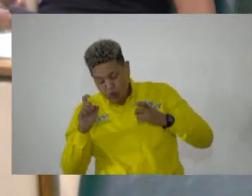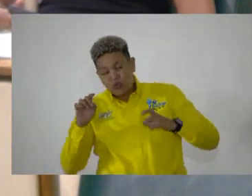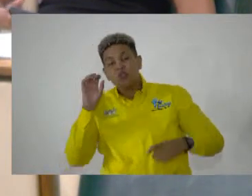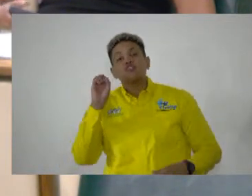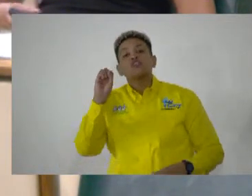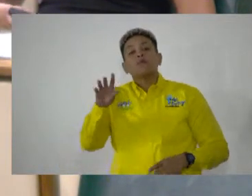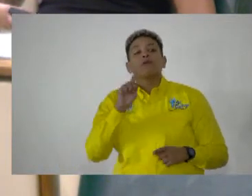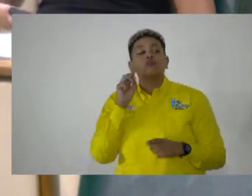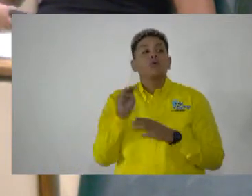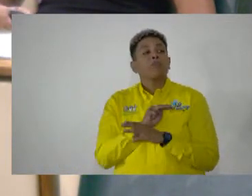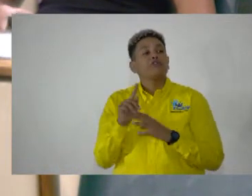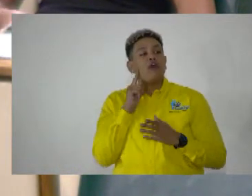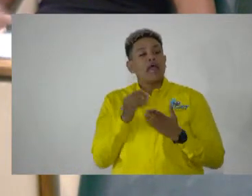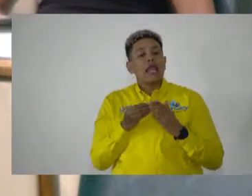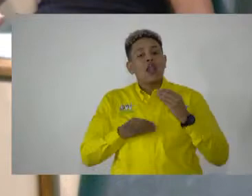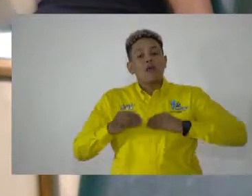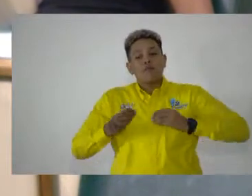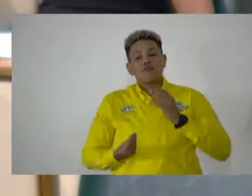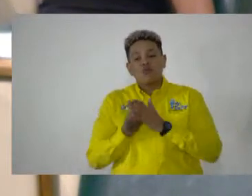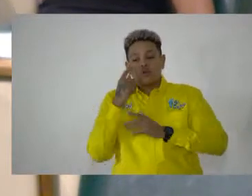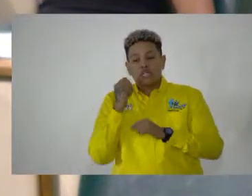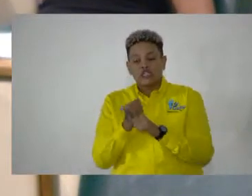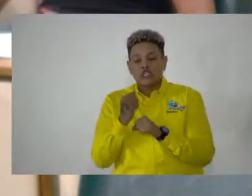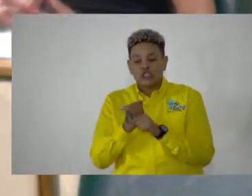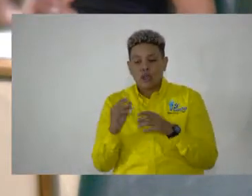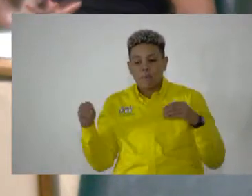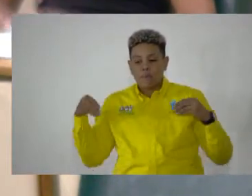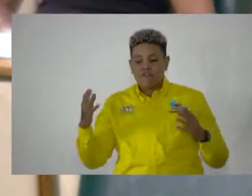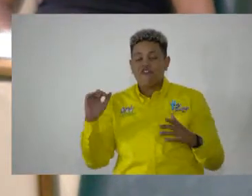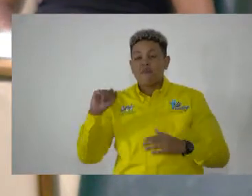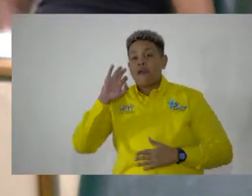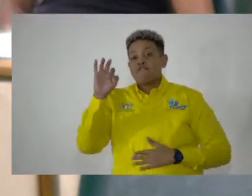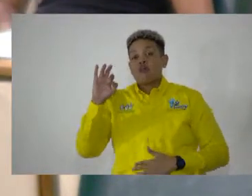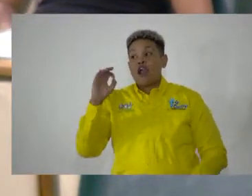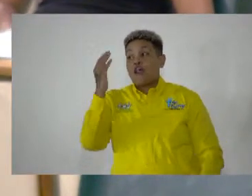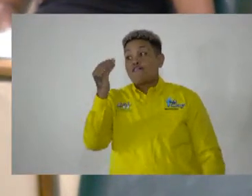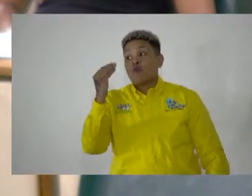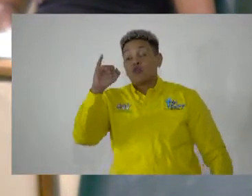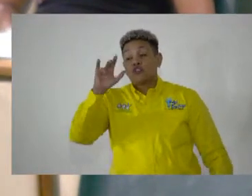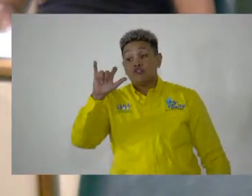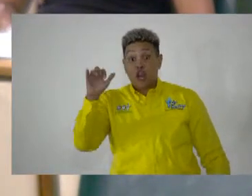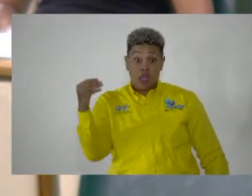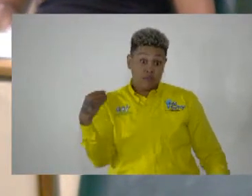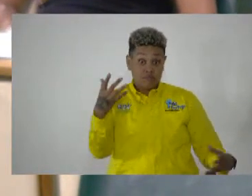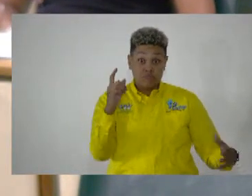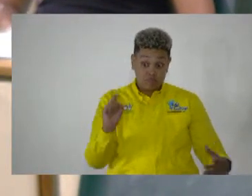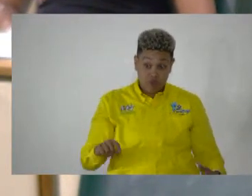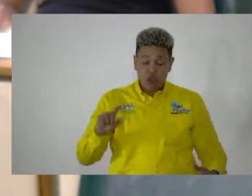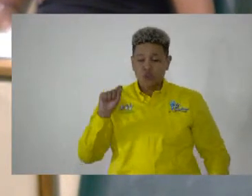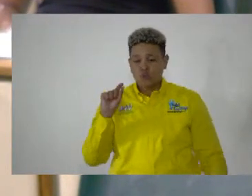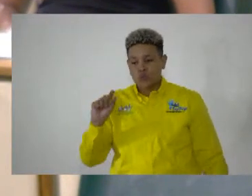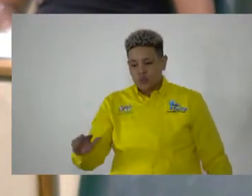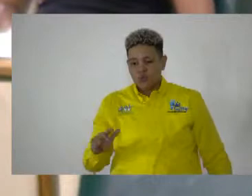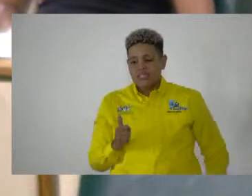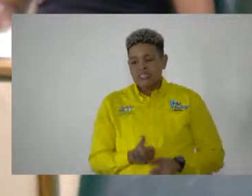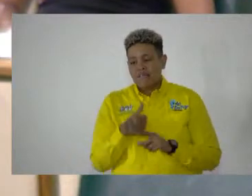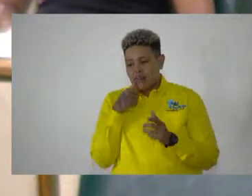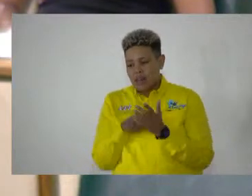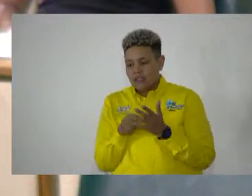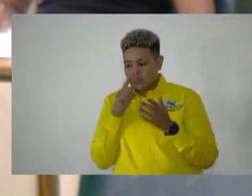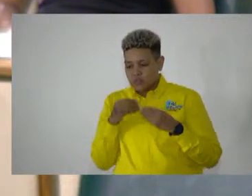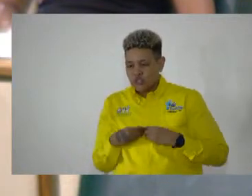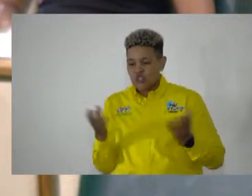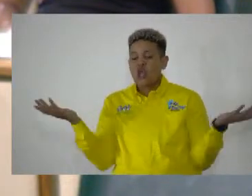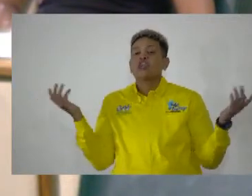submitted to the Ministry of Economic Growth and Job Creation by Friday, the 14th of July, 2023. A letter will be